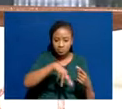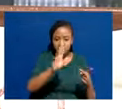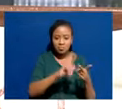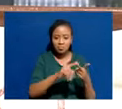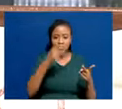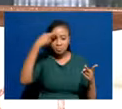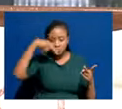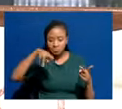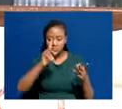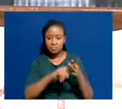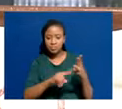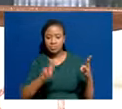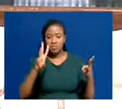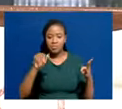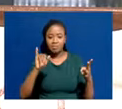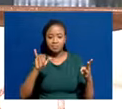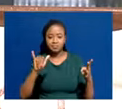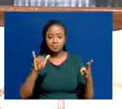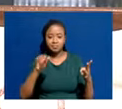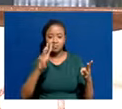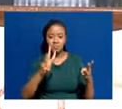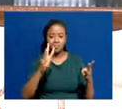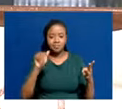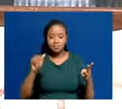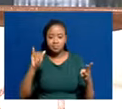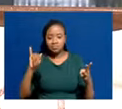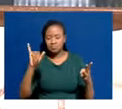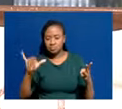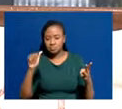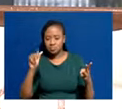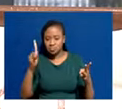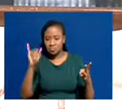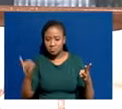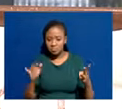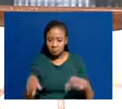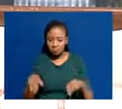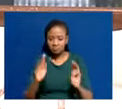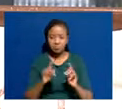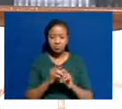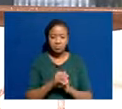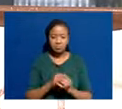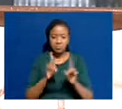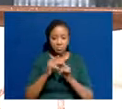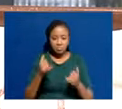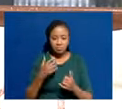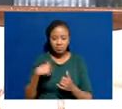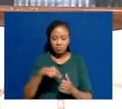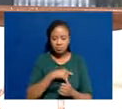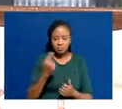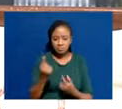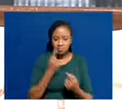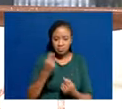at the traffic on Magadi Road. Yeah. And what was missing was a refreshing the cabinet approval